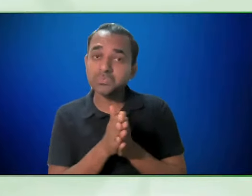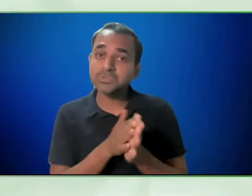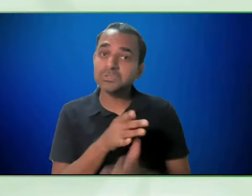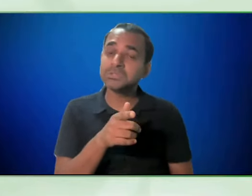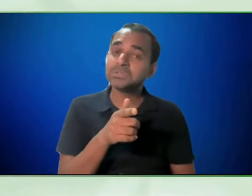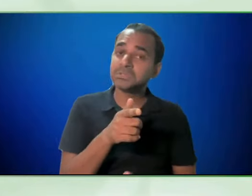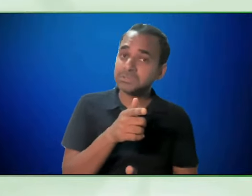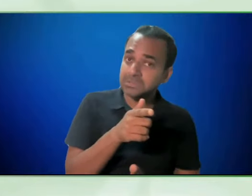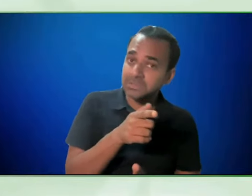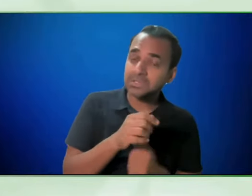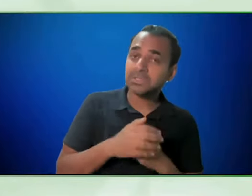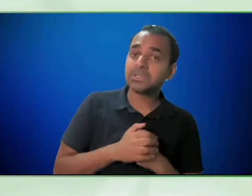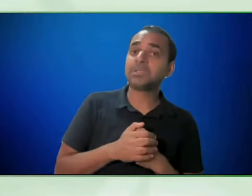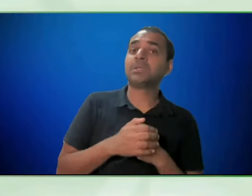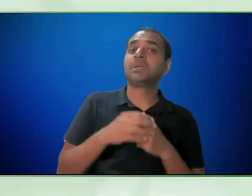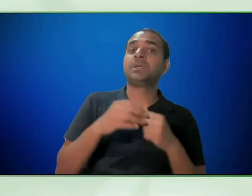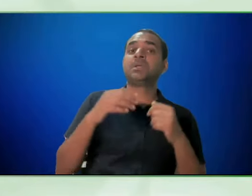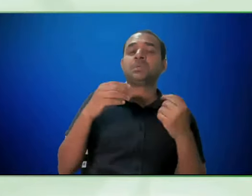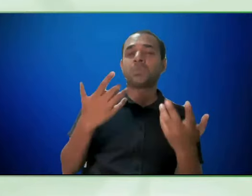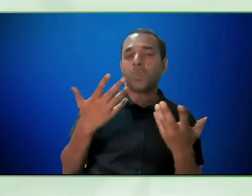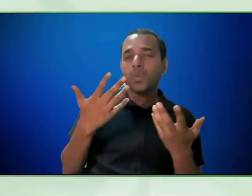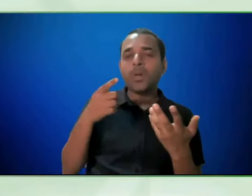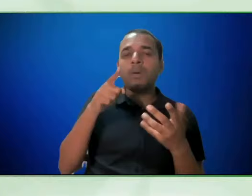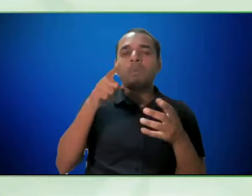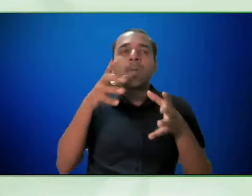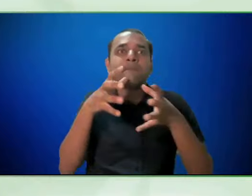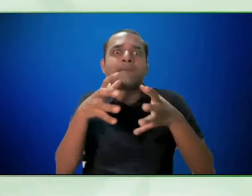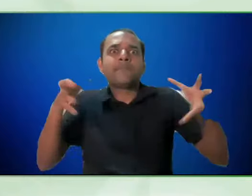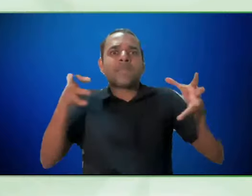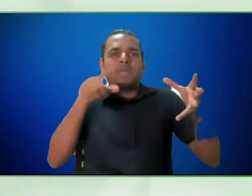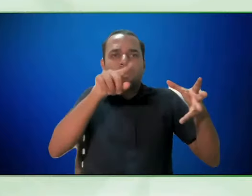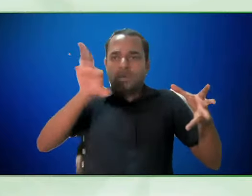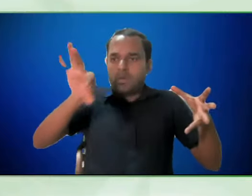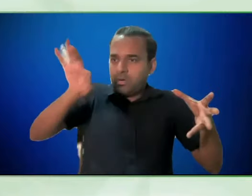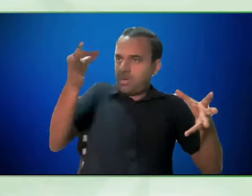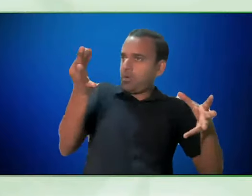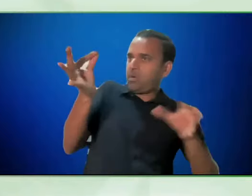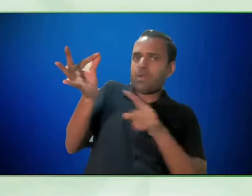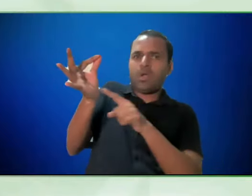Main finds? What did you find? The main things you find?